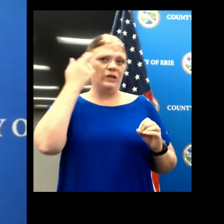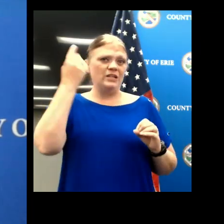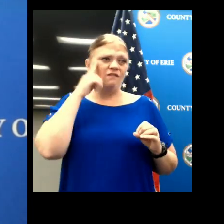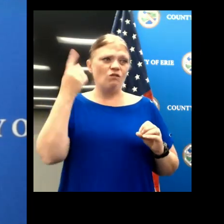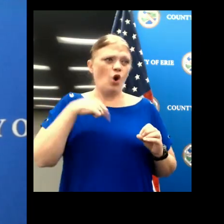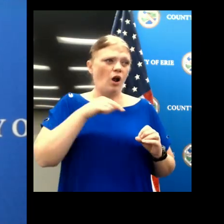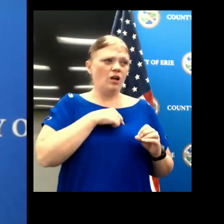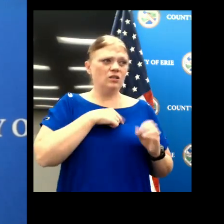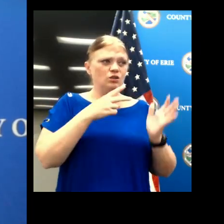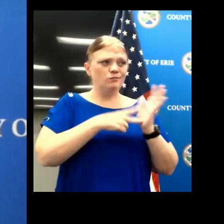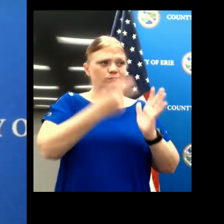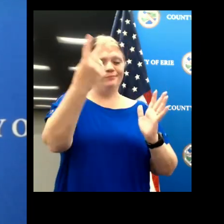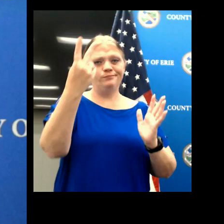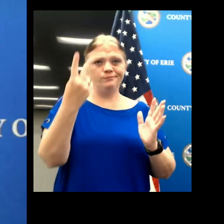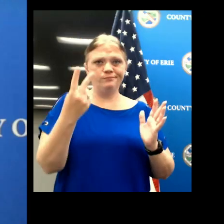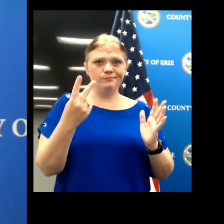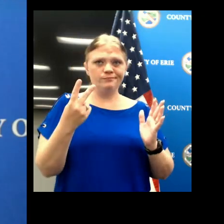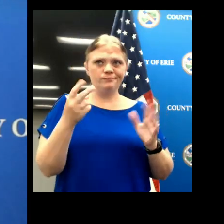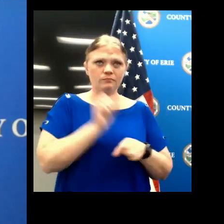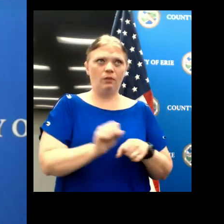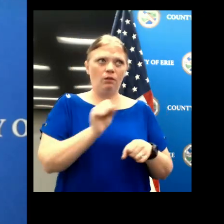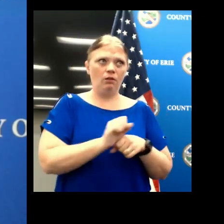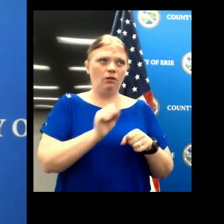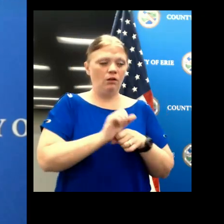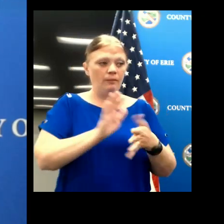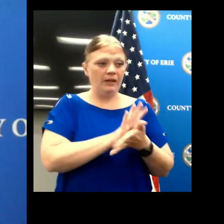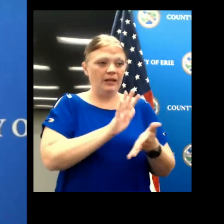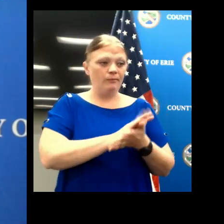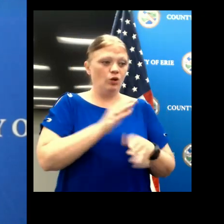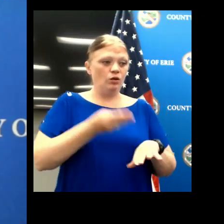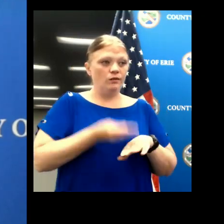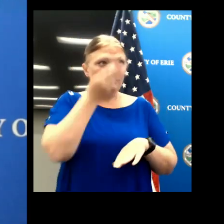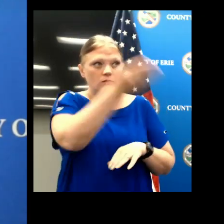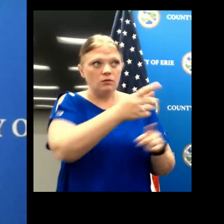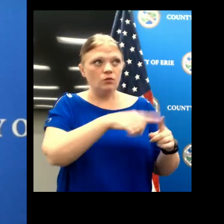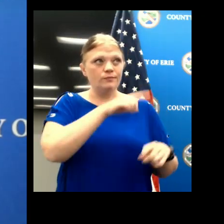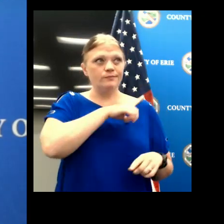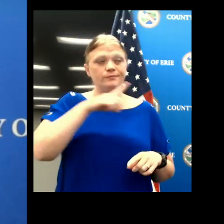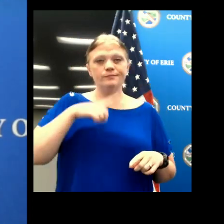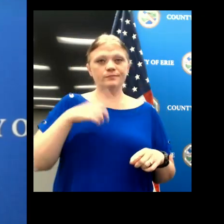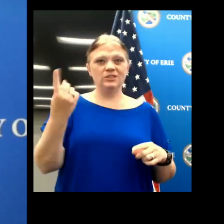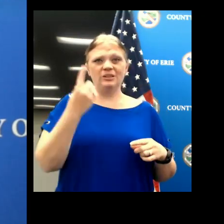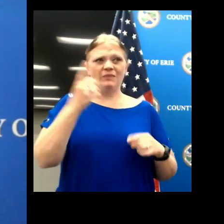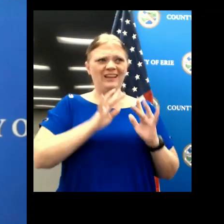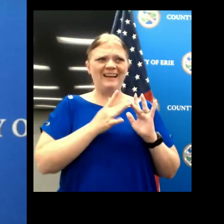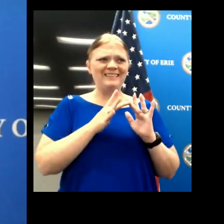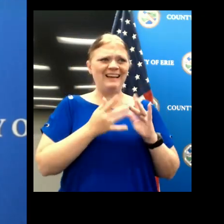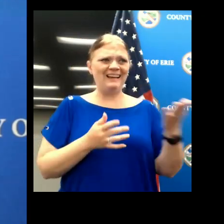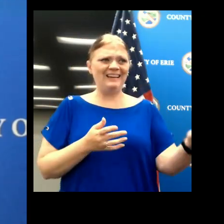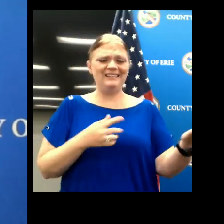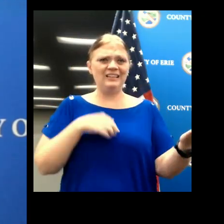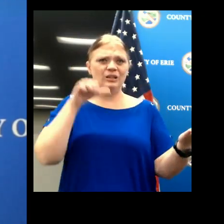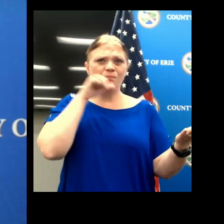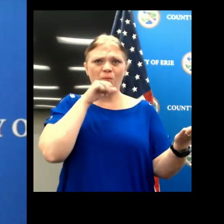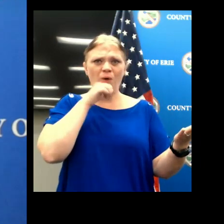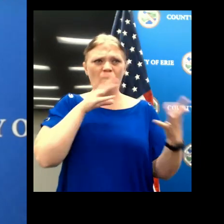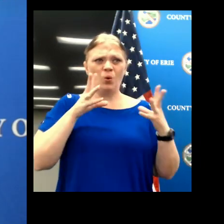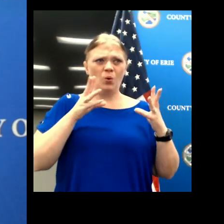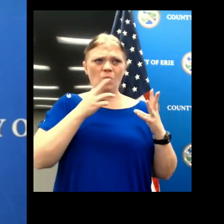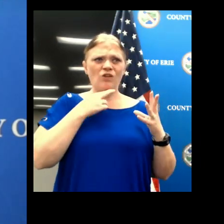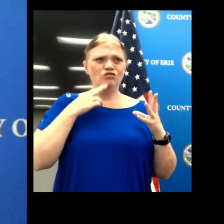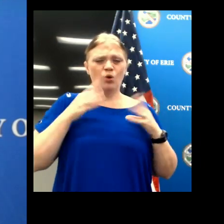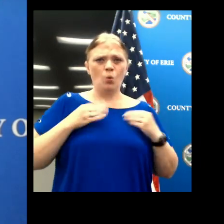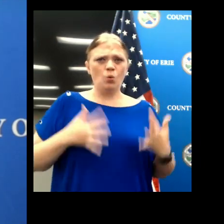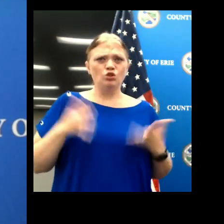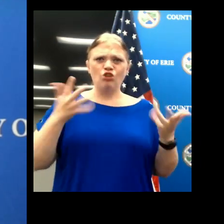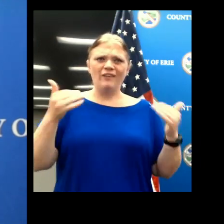us to duplicate effort to put in paper so it gets sent across the street to the legislature, something that's online and that the bar owners and restaurants already